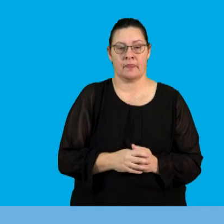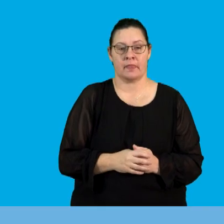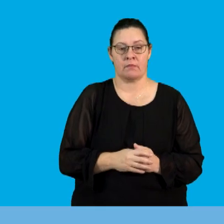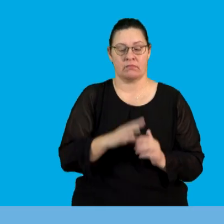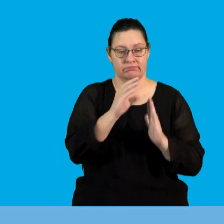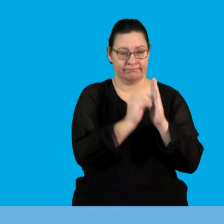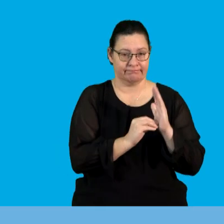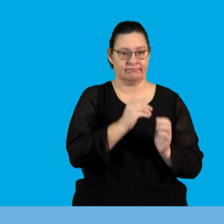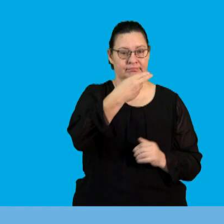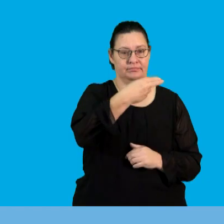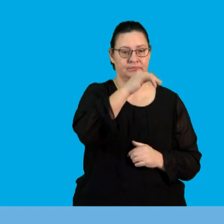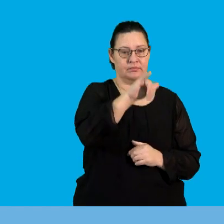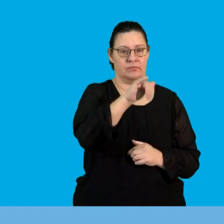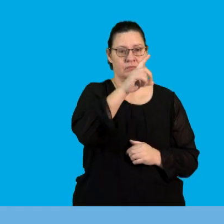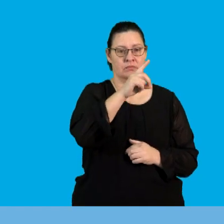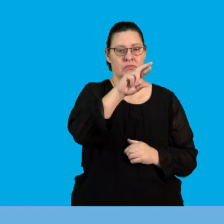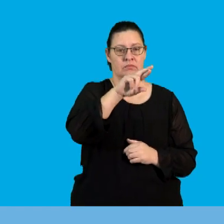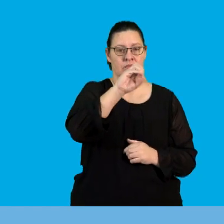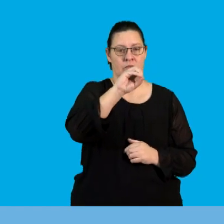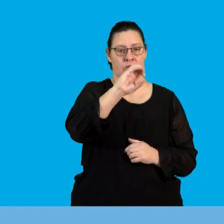hydrochloric acid